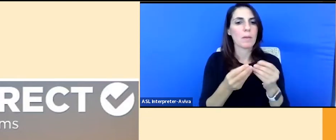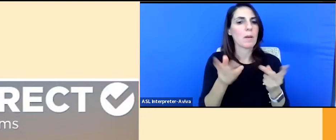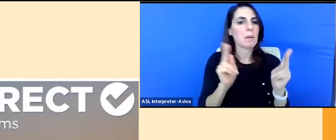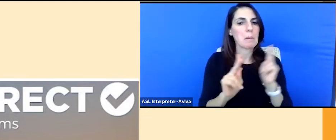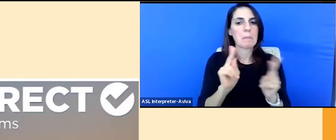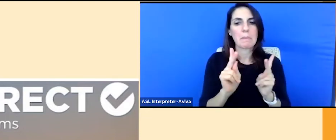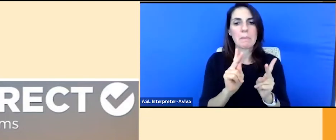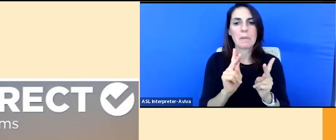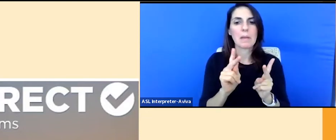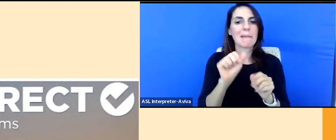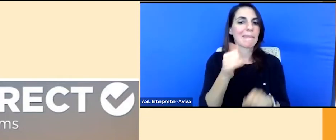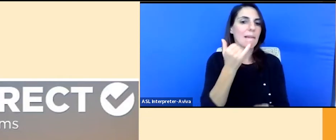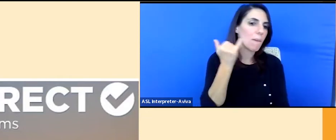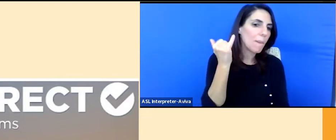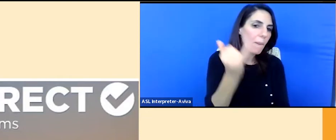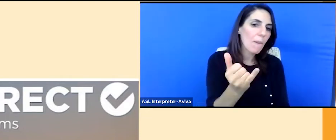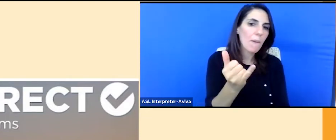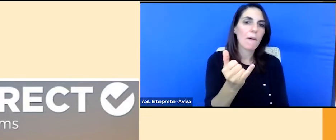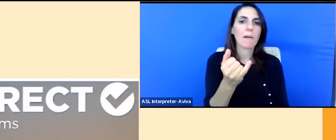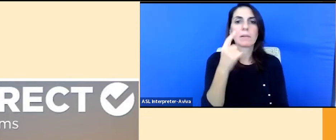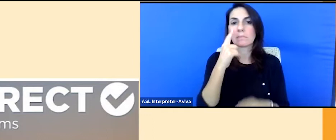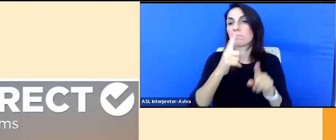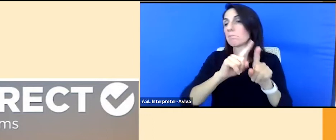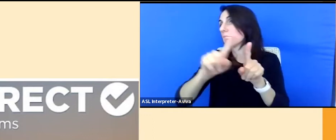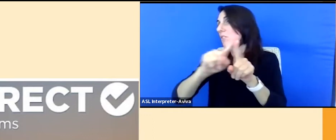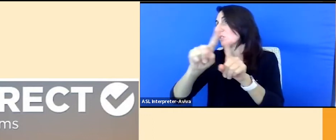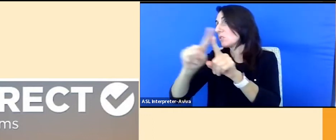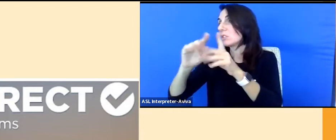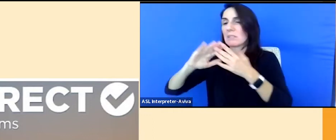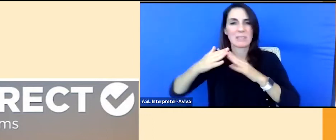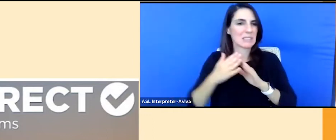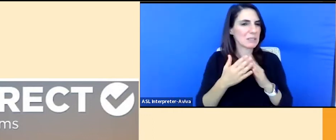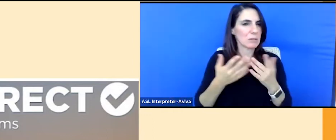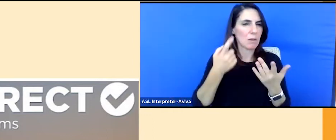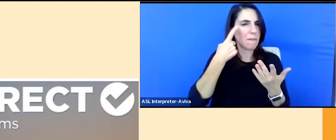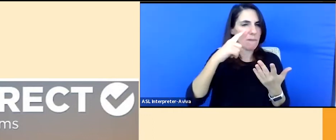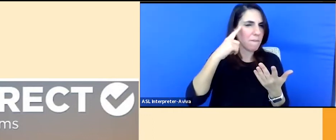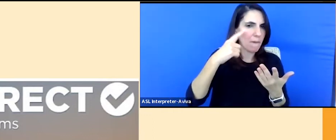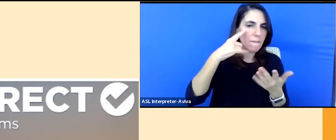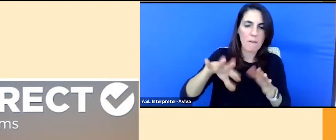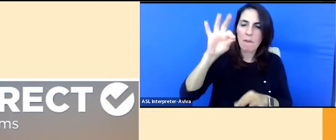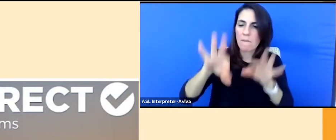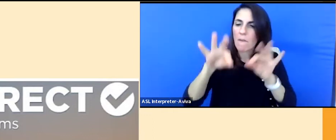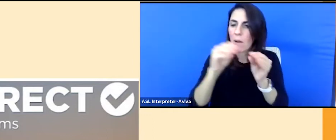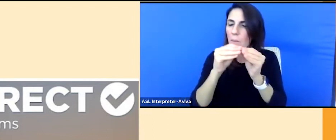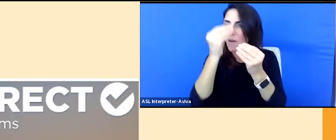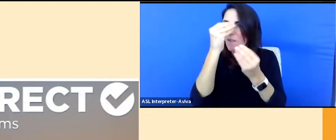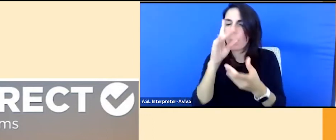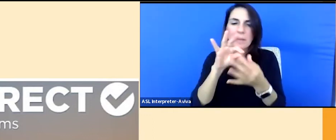people can call in many cities to find information about